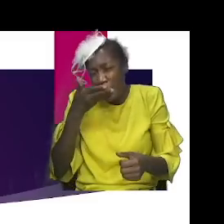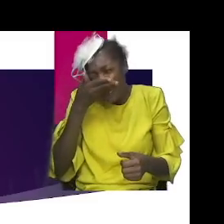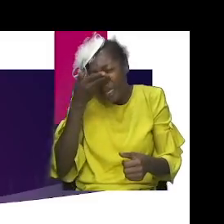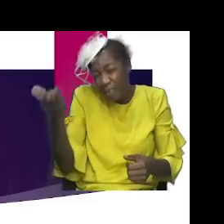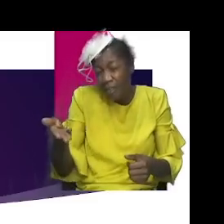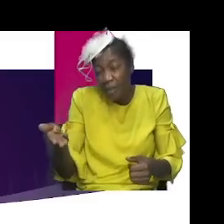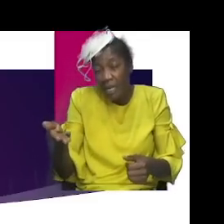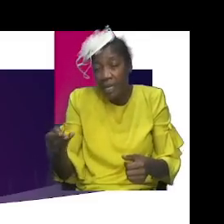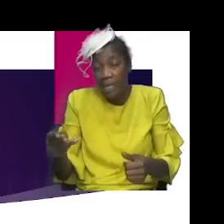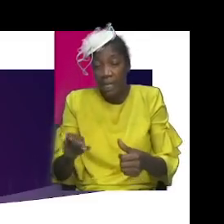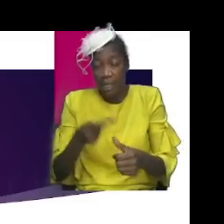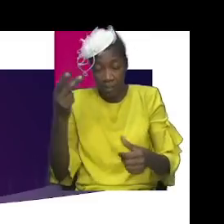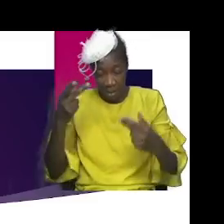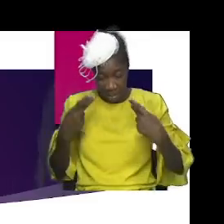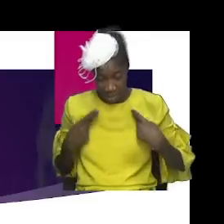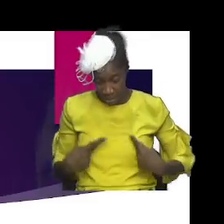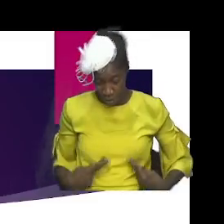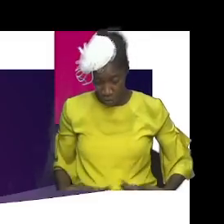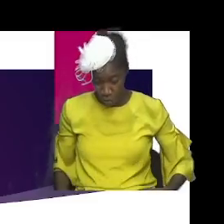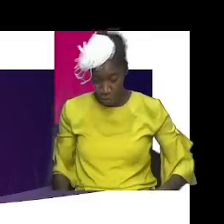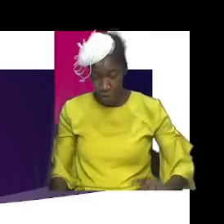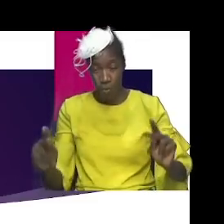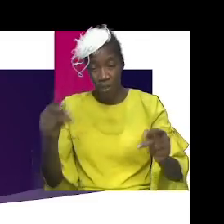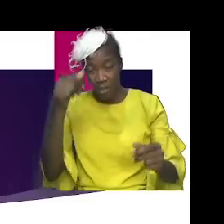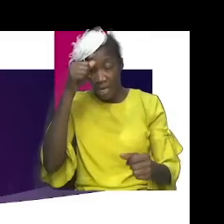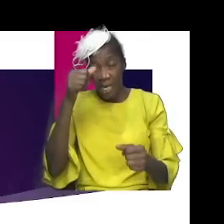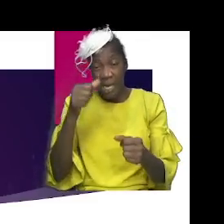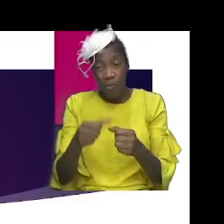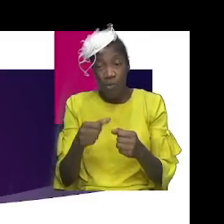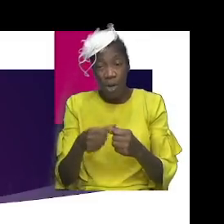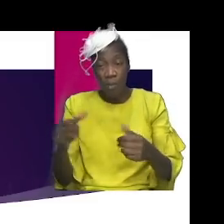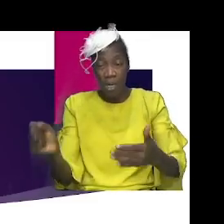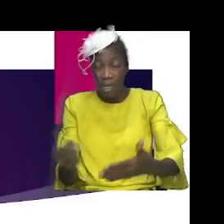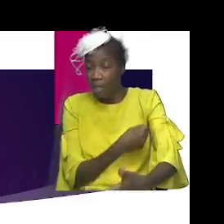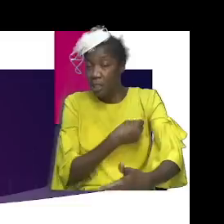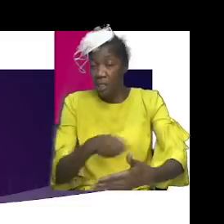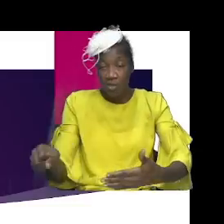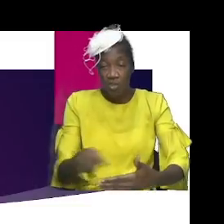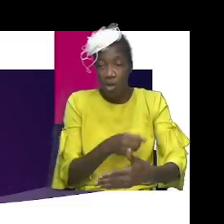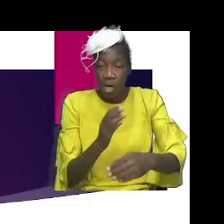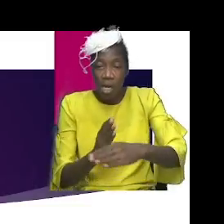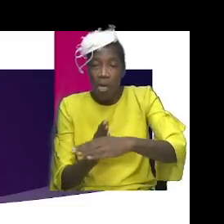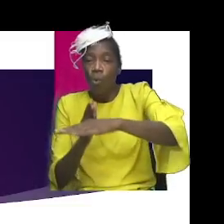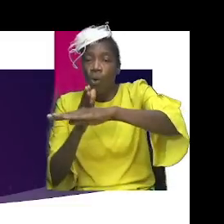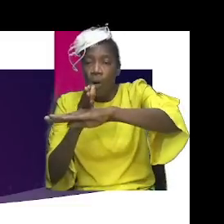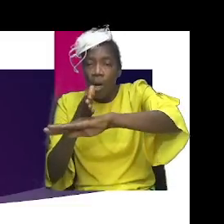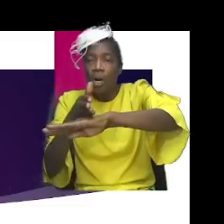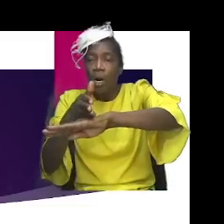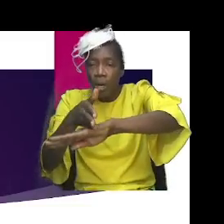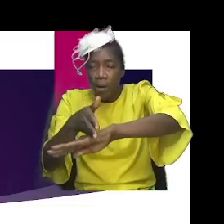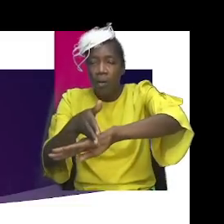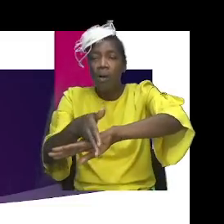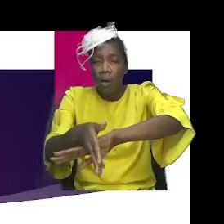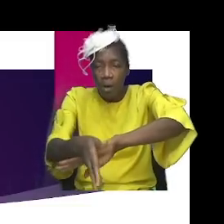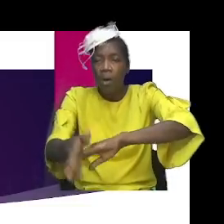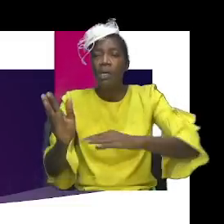the khaki clothes that I had on. I remember the song playing as I walked across the road going. And this